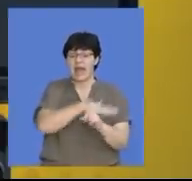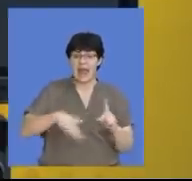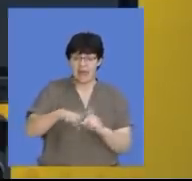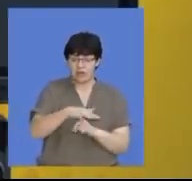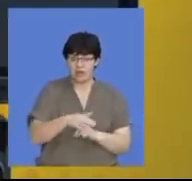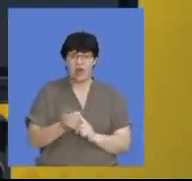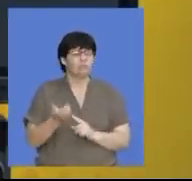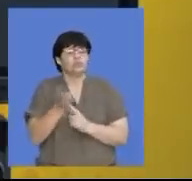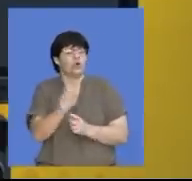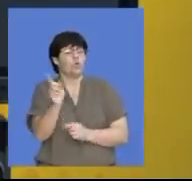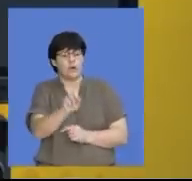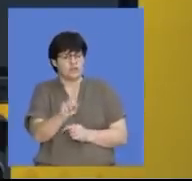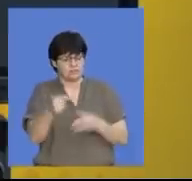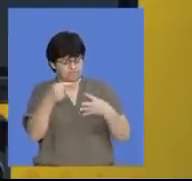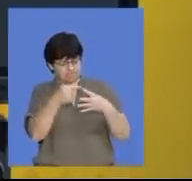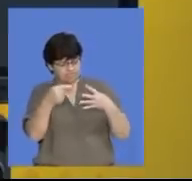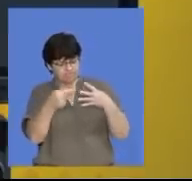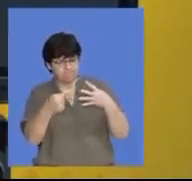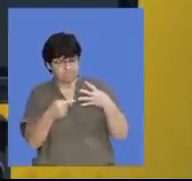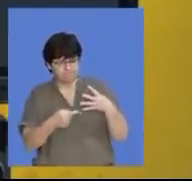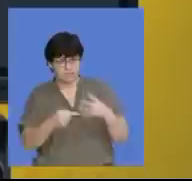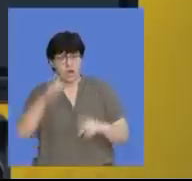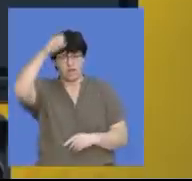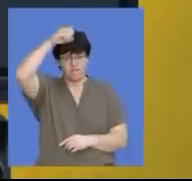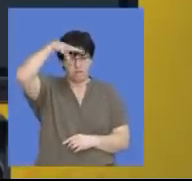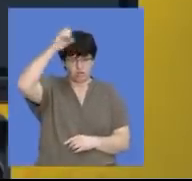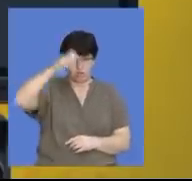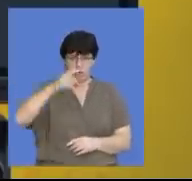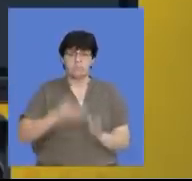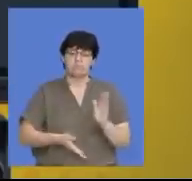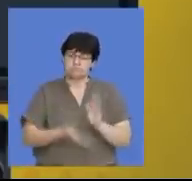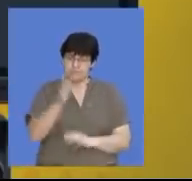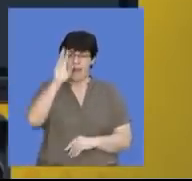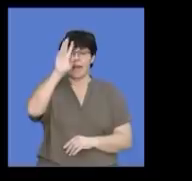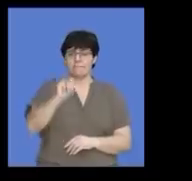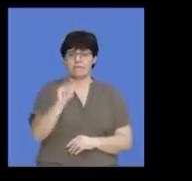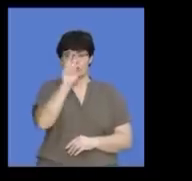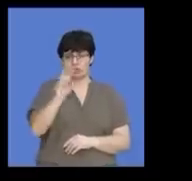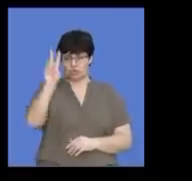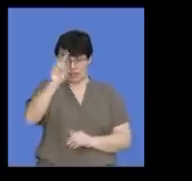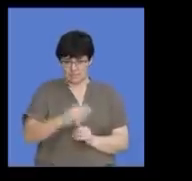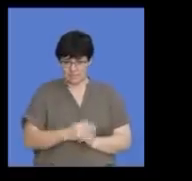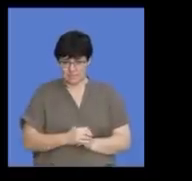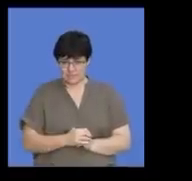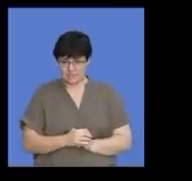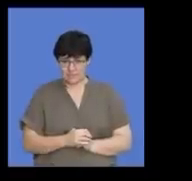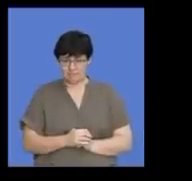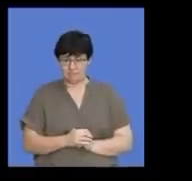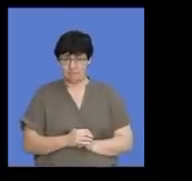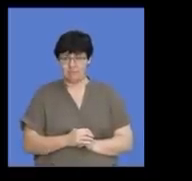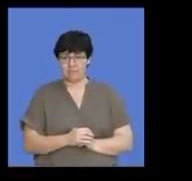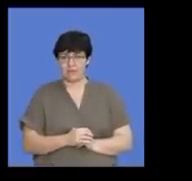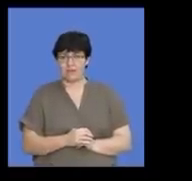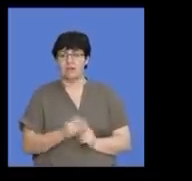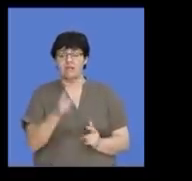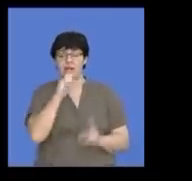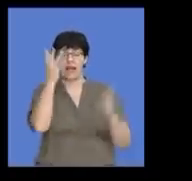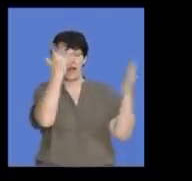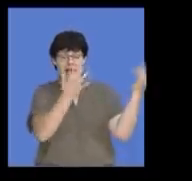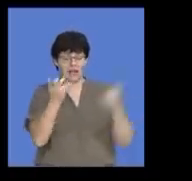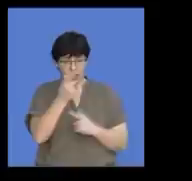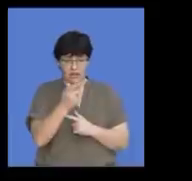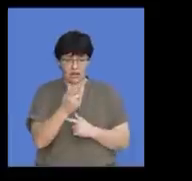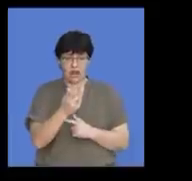is showing you on orthophoto how to get to meters squared. Yes, so looking at it, calculate,